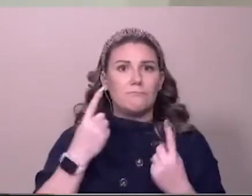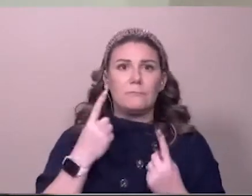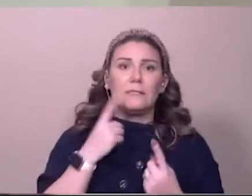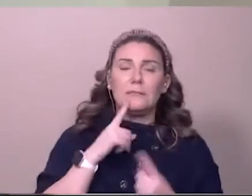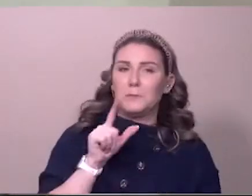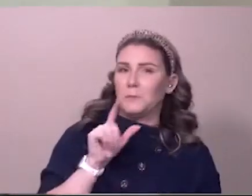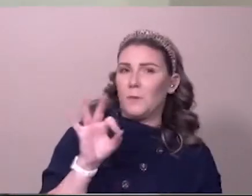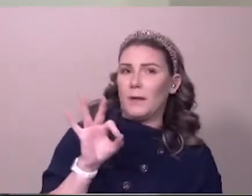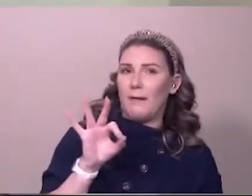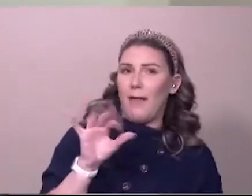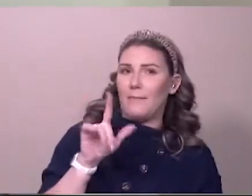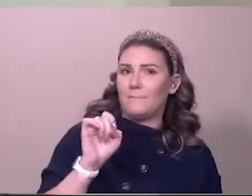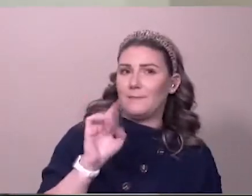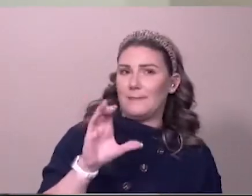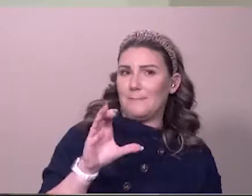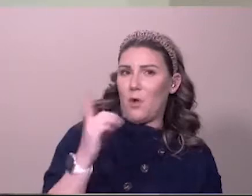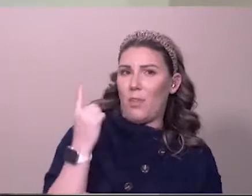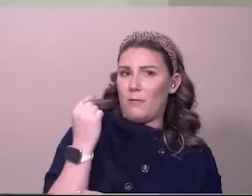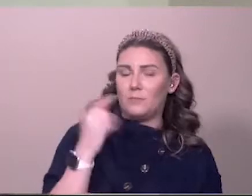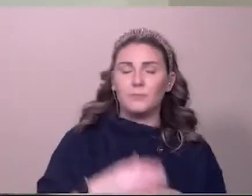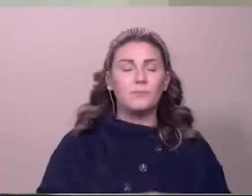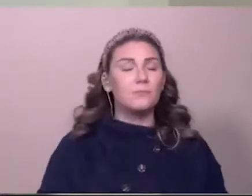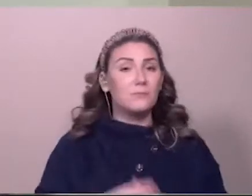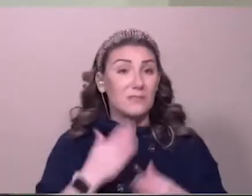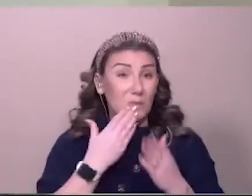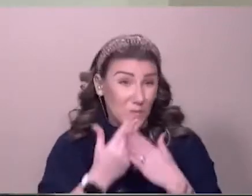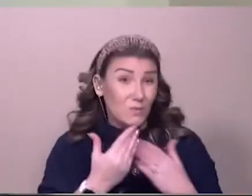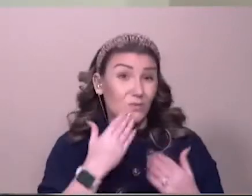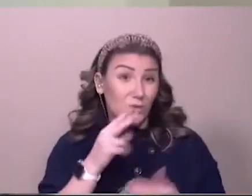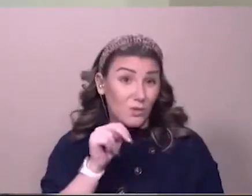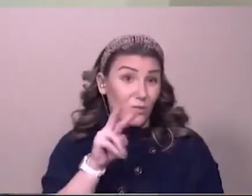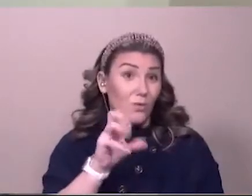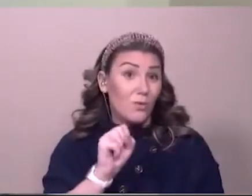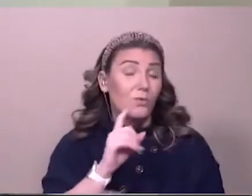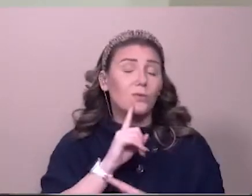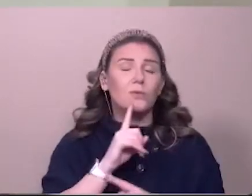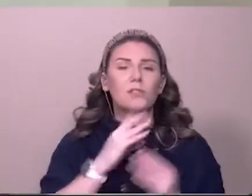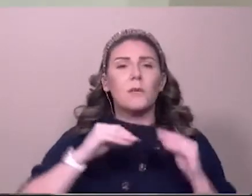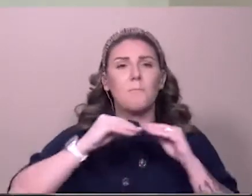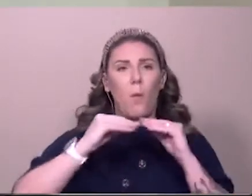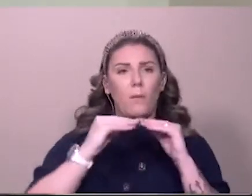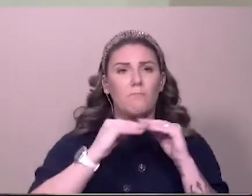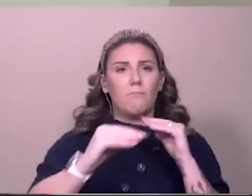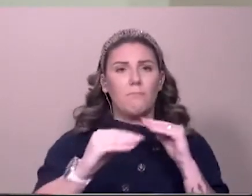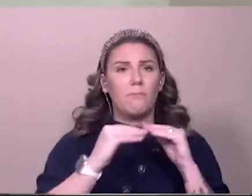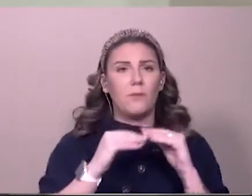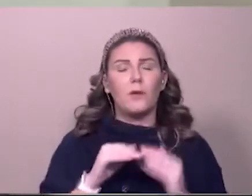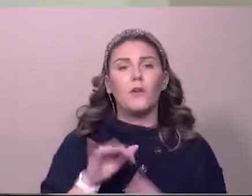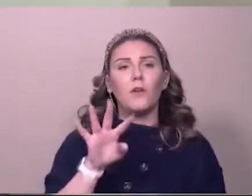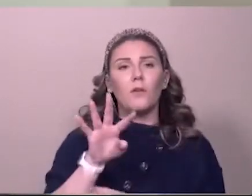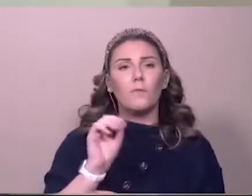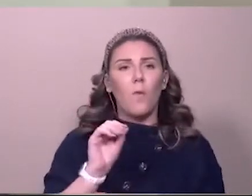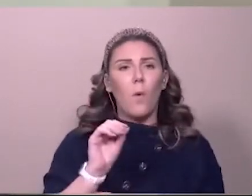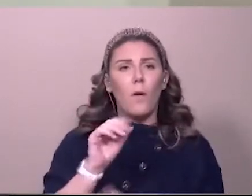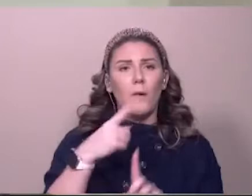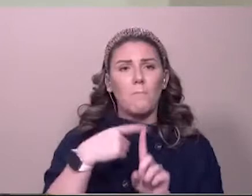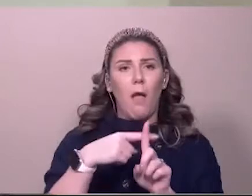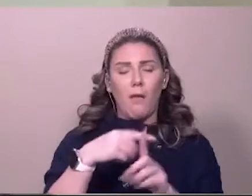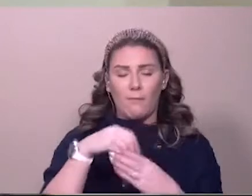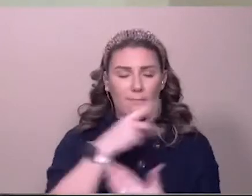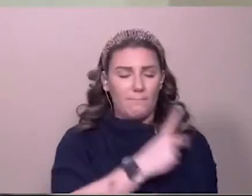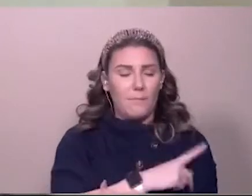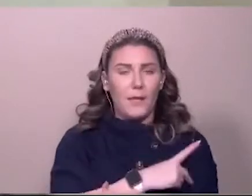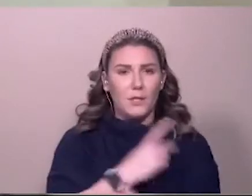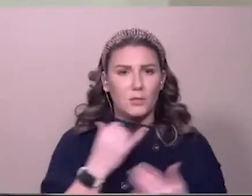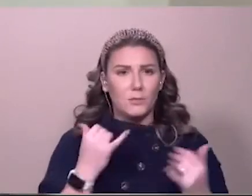news. We continue to we're plateauing. We have 40 positive inpatients